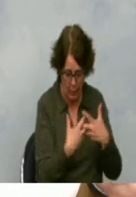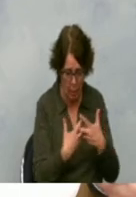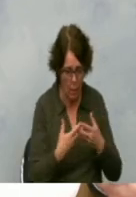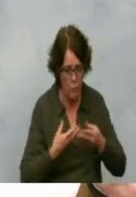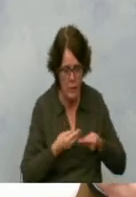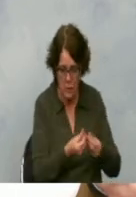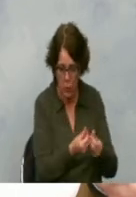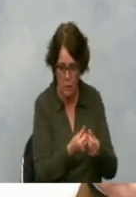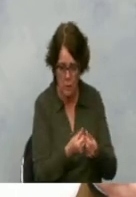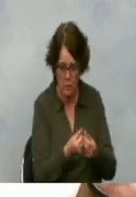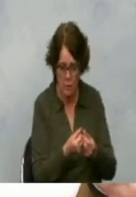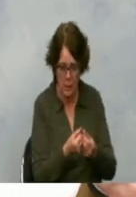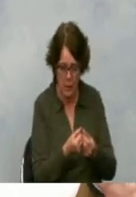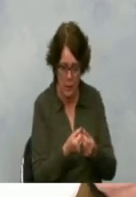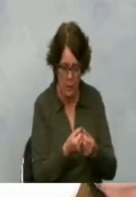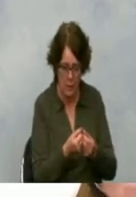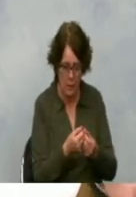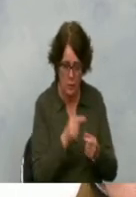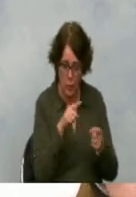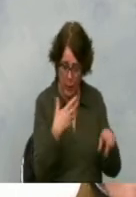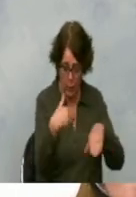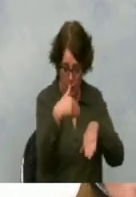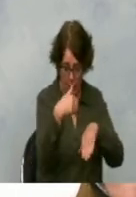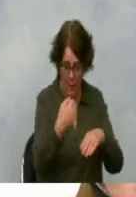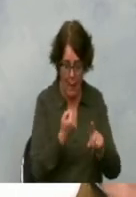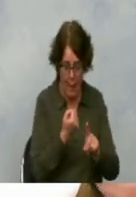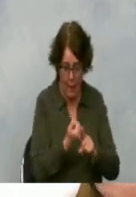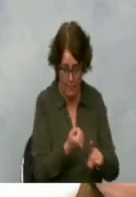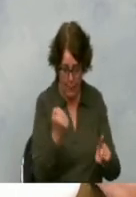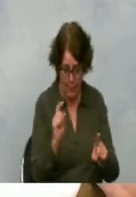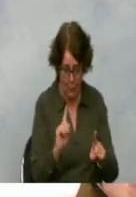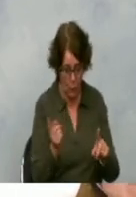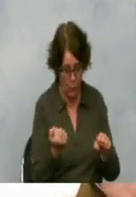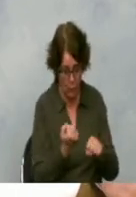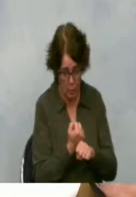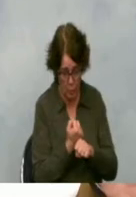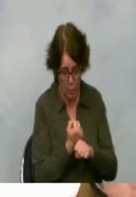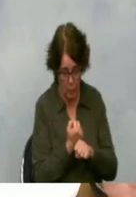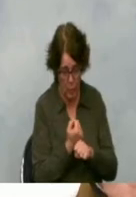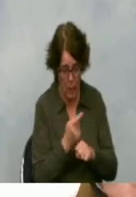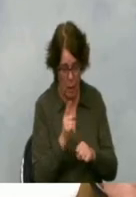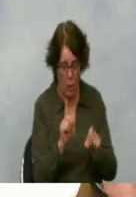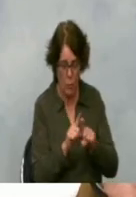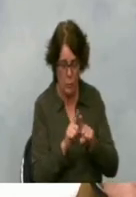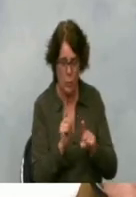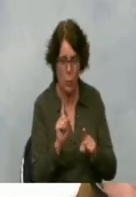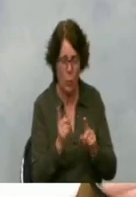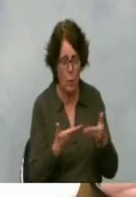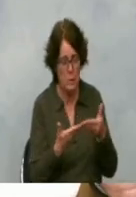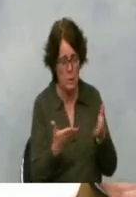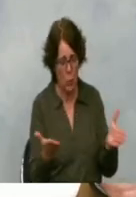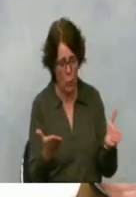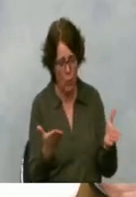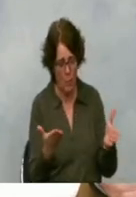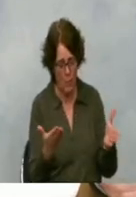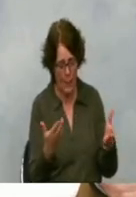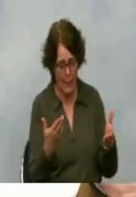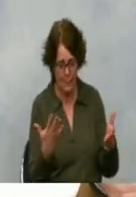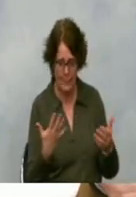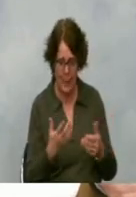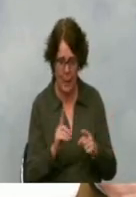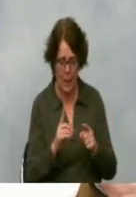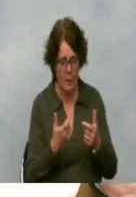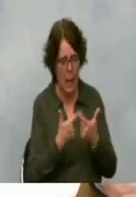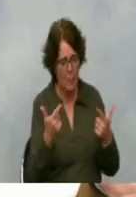So these impact on what we're doing and the impact on the scope and scale of what can be done. And this